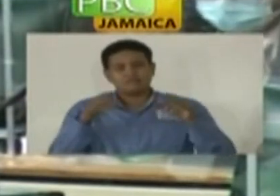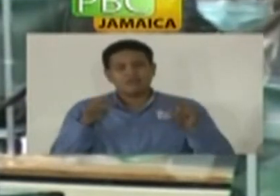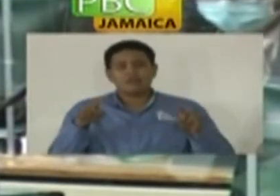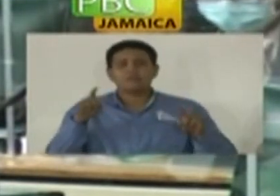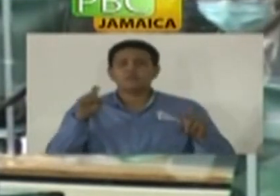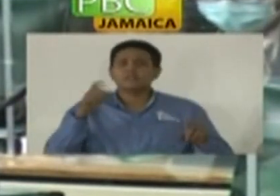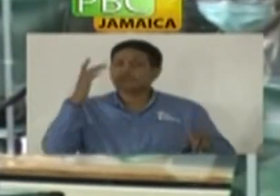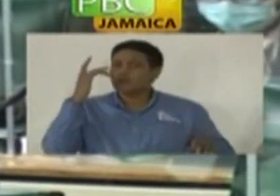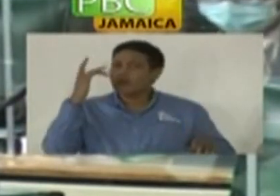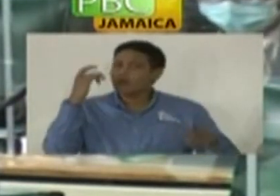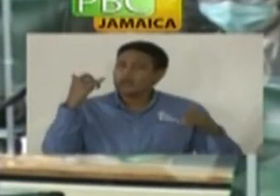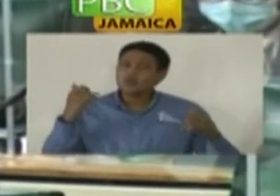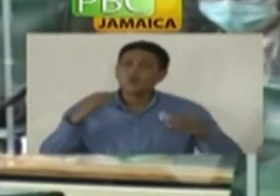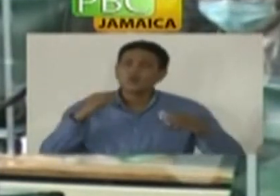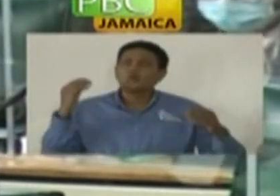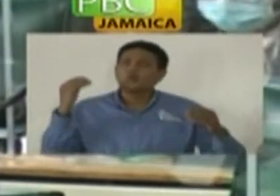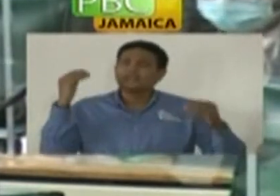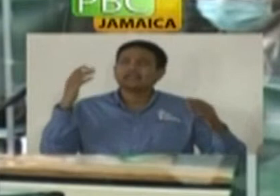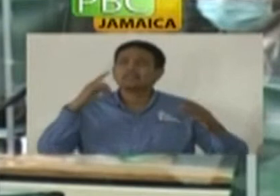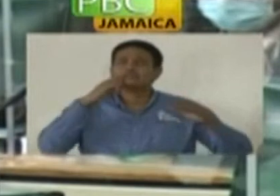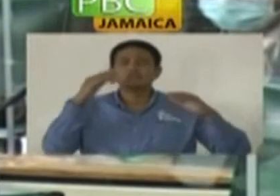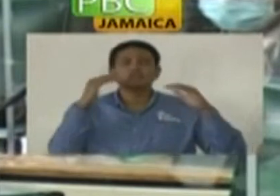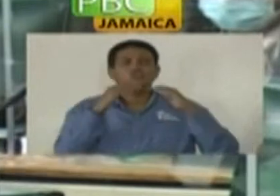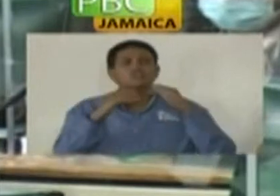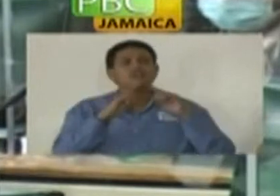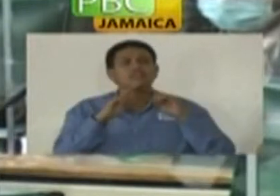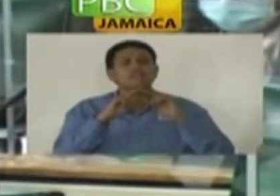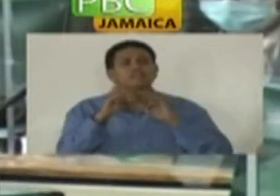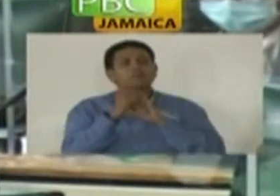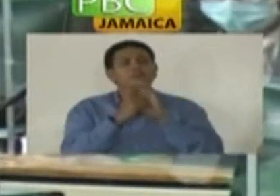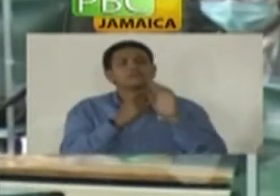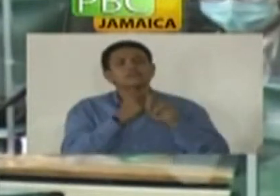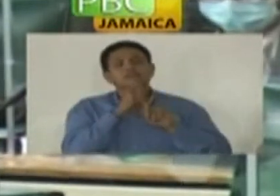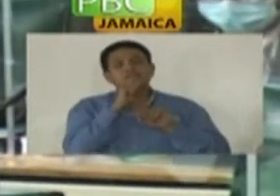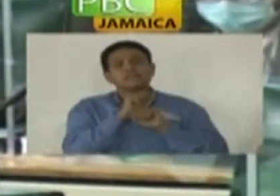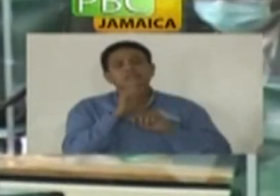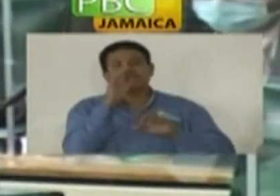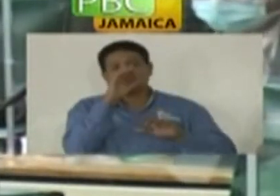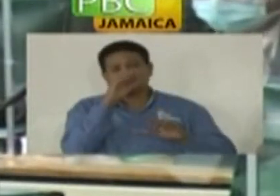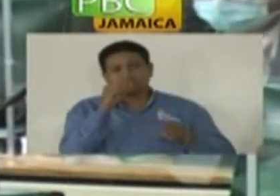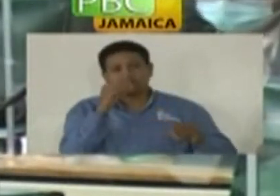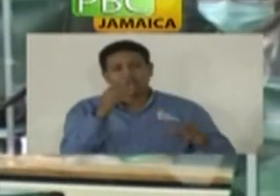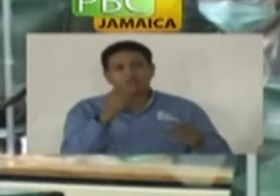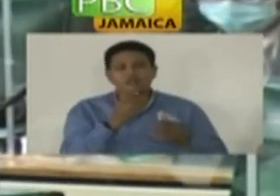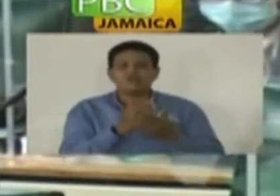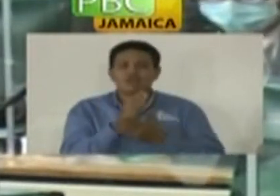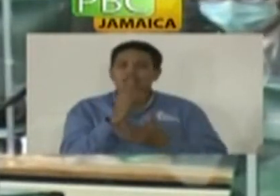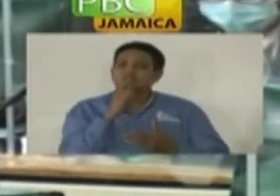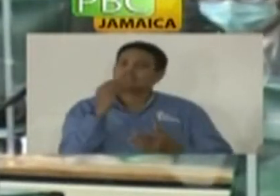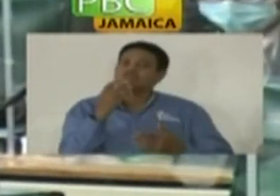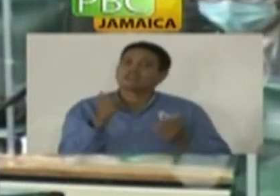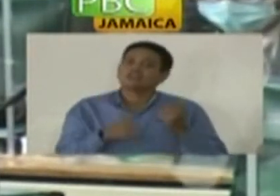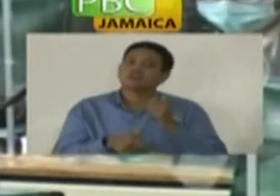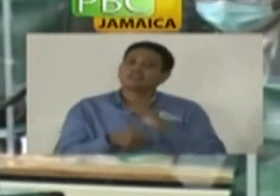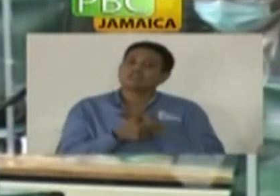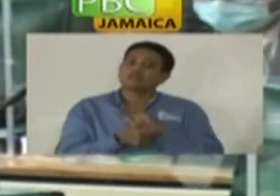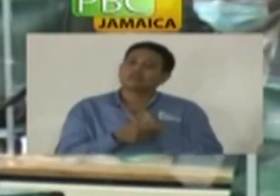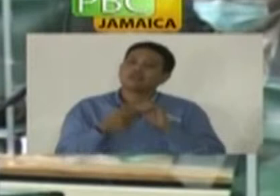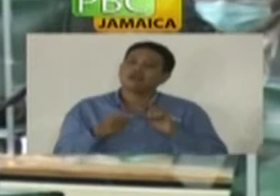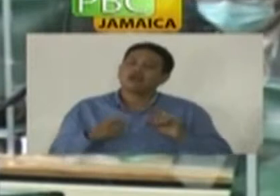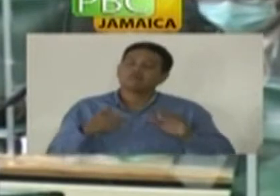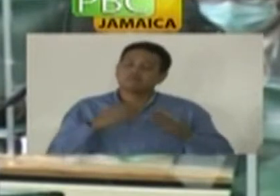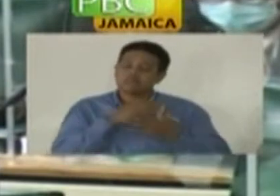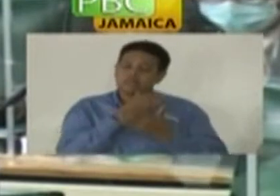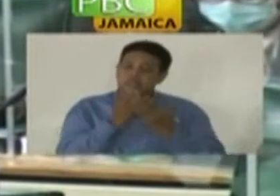data to justify bills which seek to grant the rights being granted under this bill or these